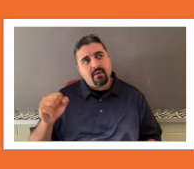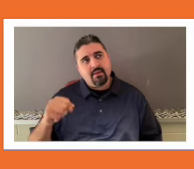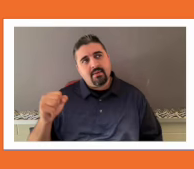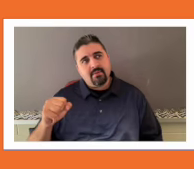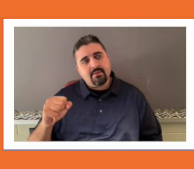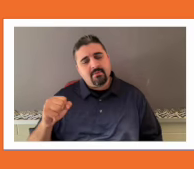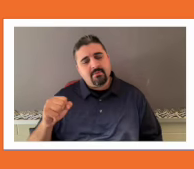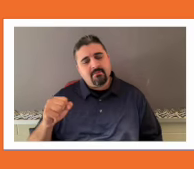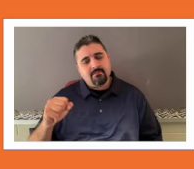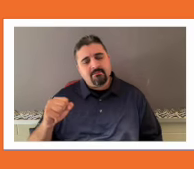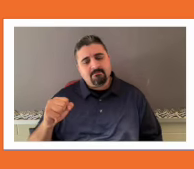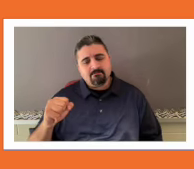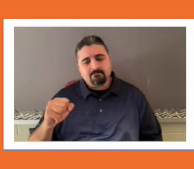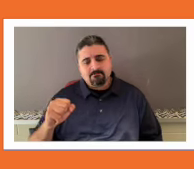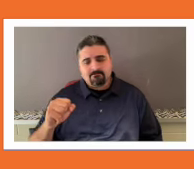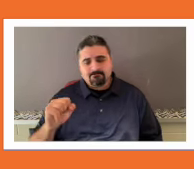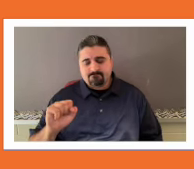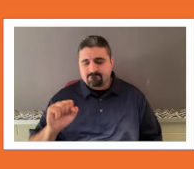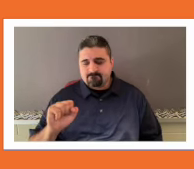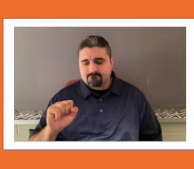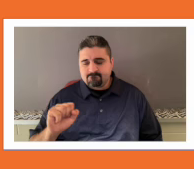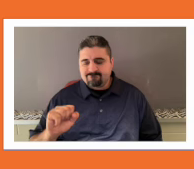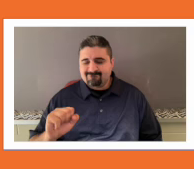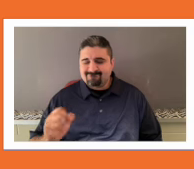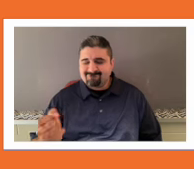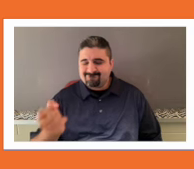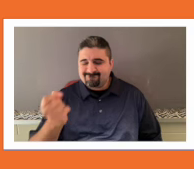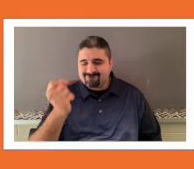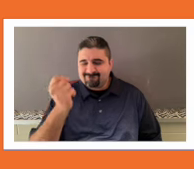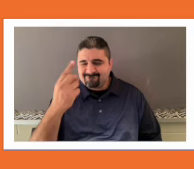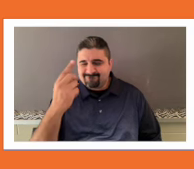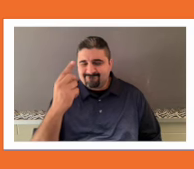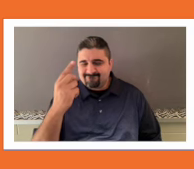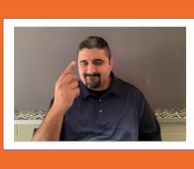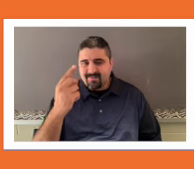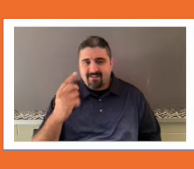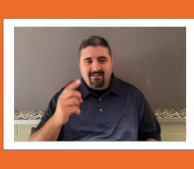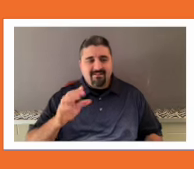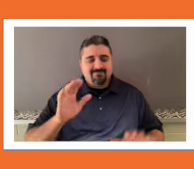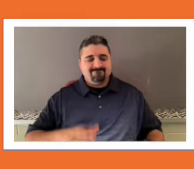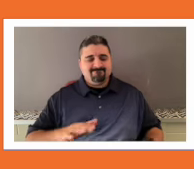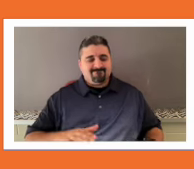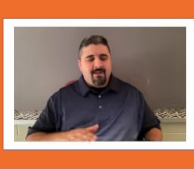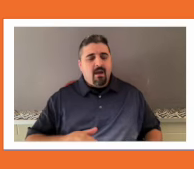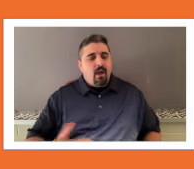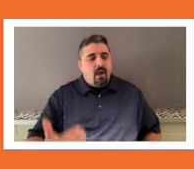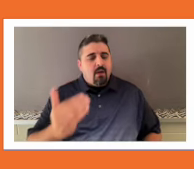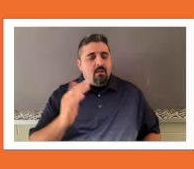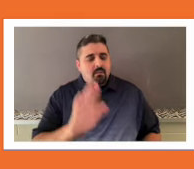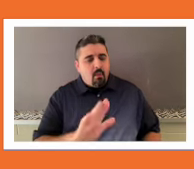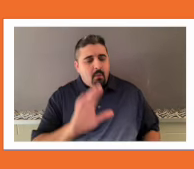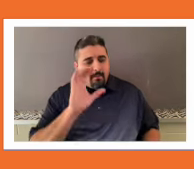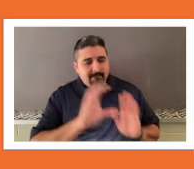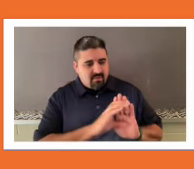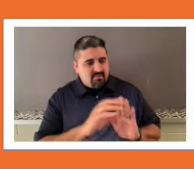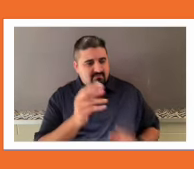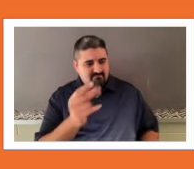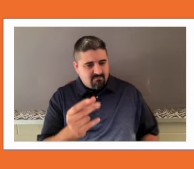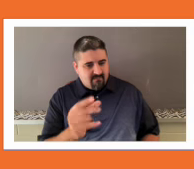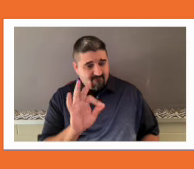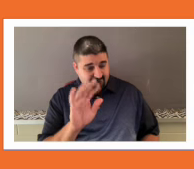All at once I knew I had found the lost picture. I said,